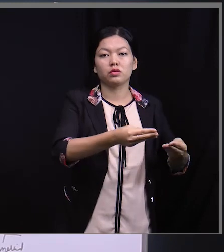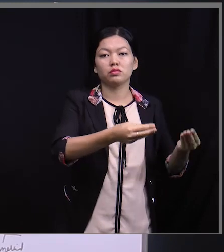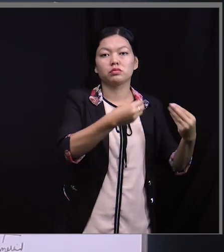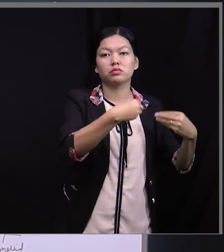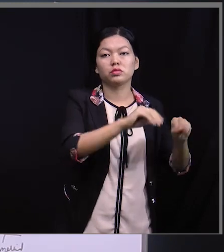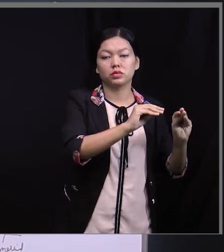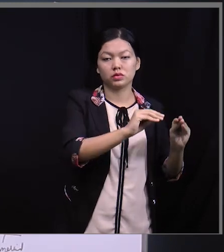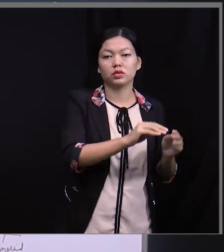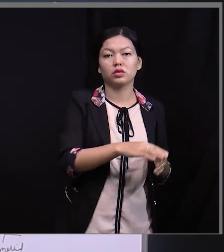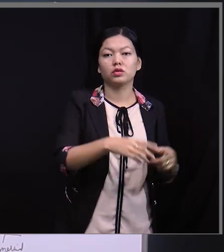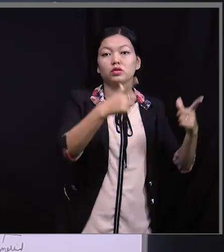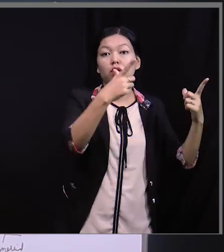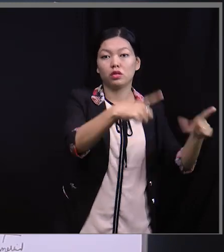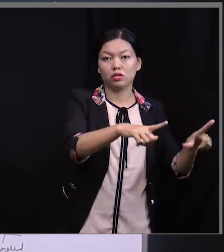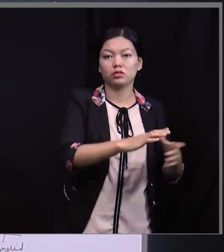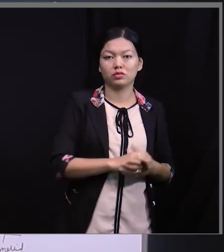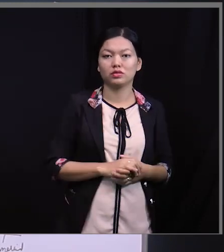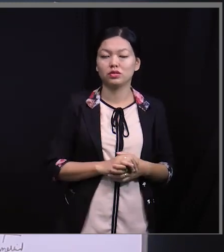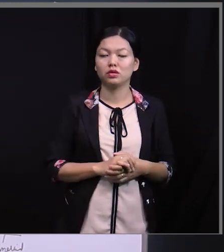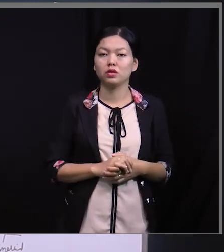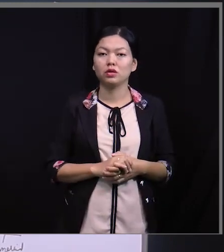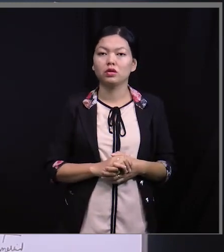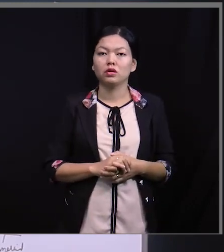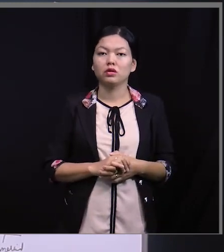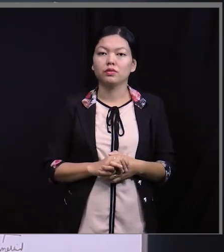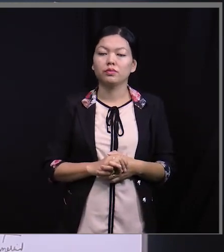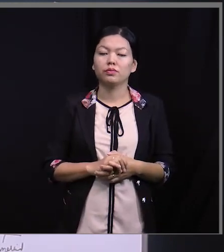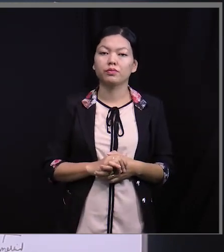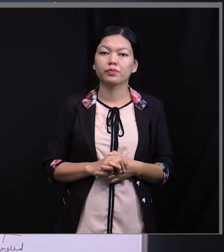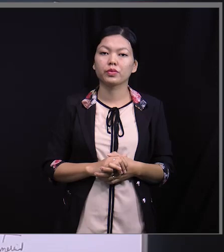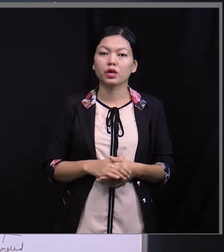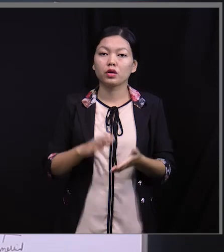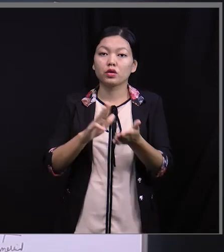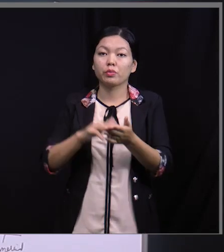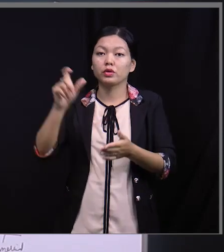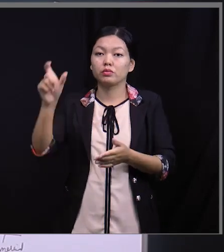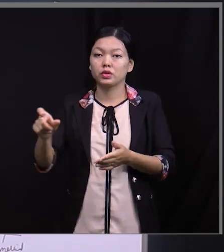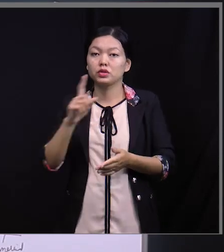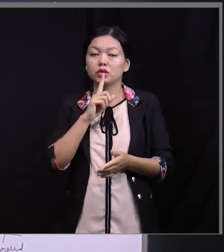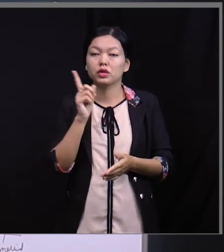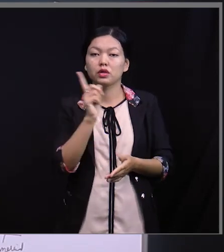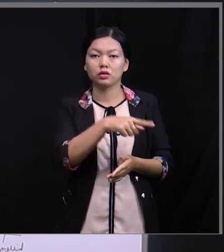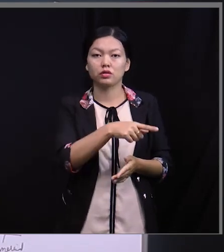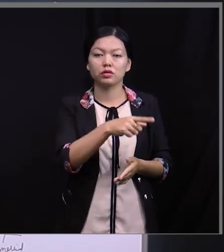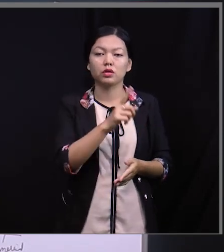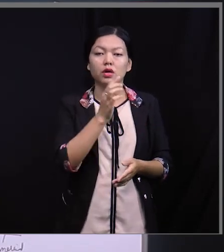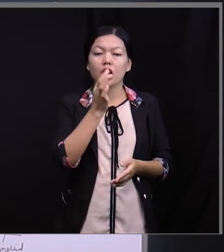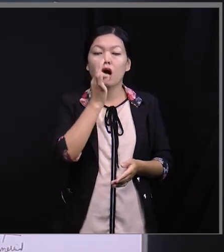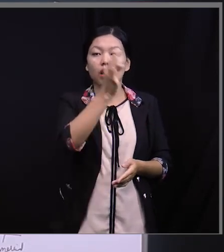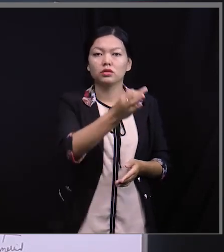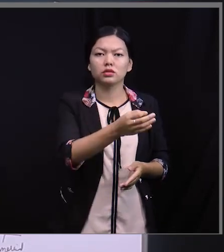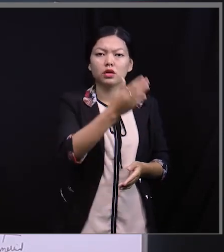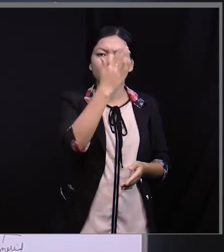site and asked the officials why was the land barren, and the officials said the land is barren